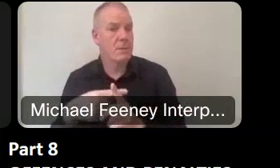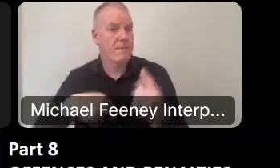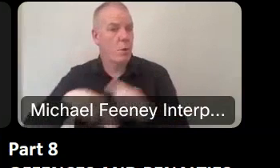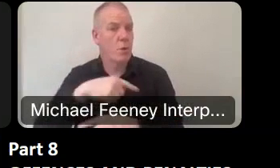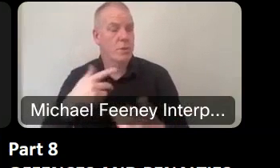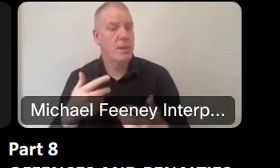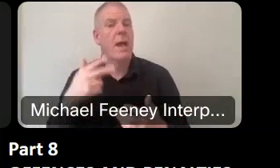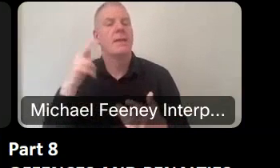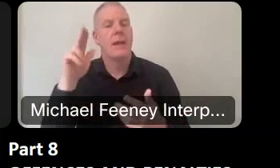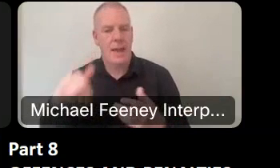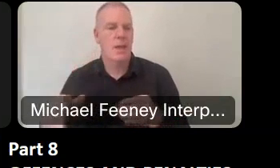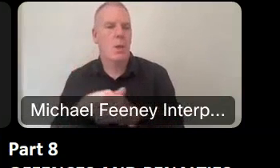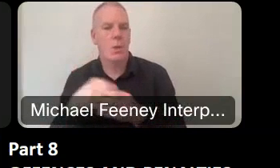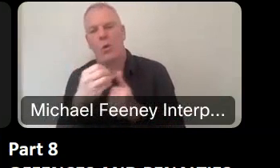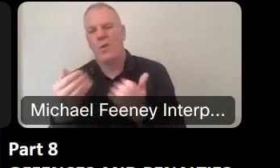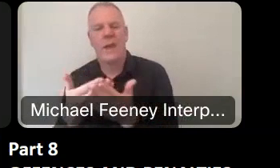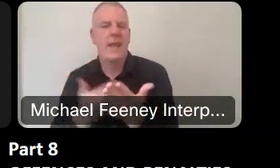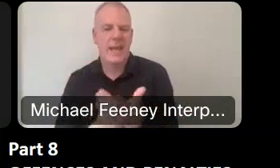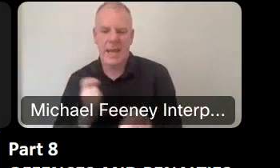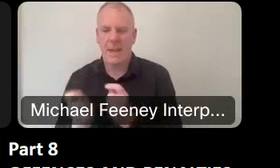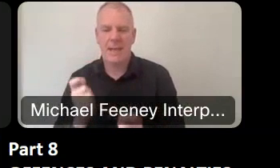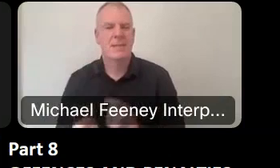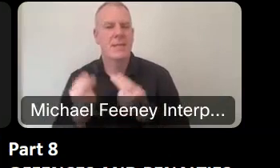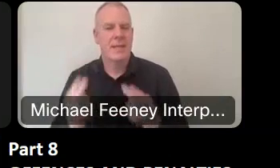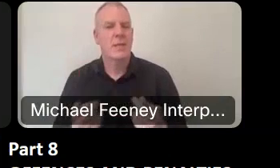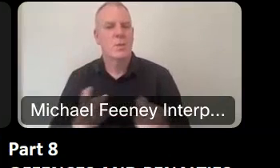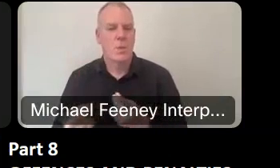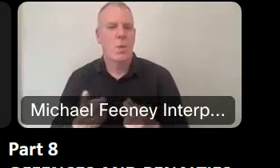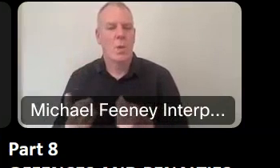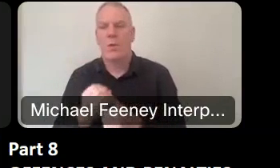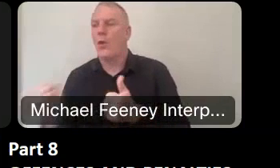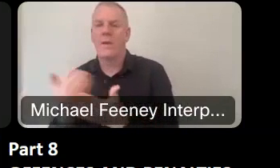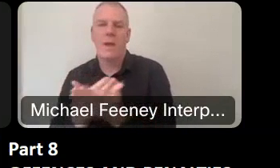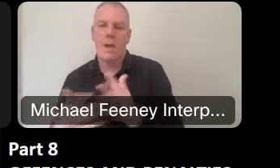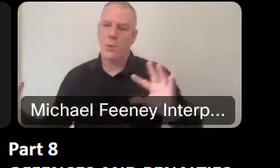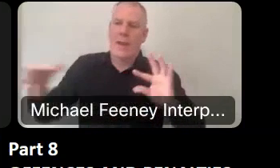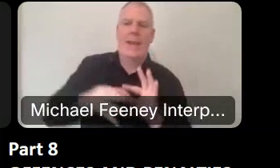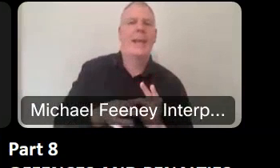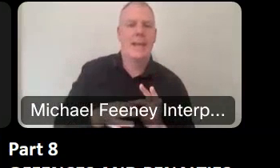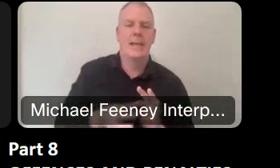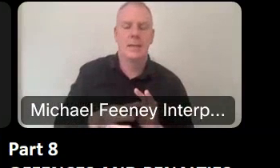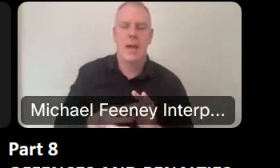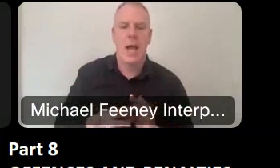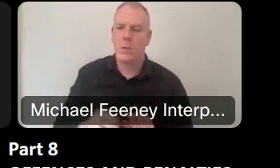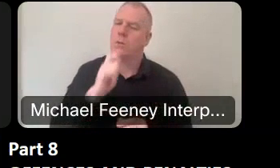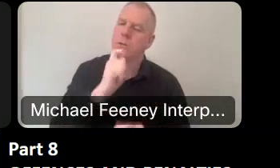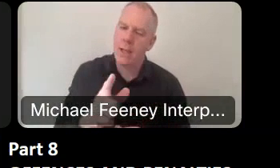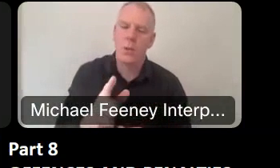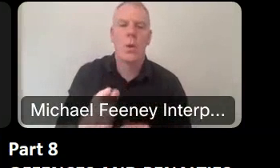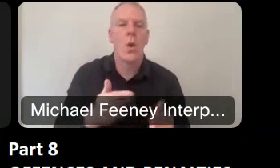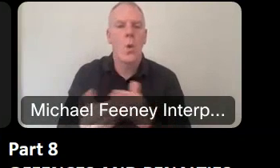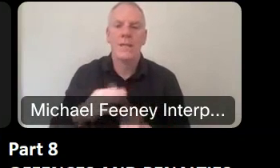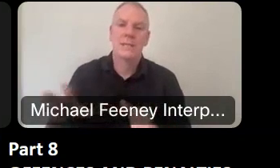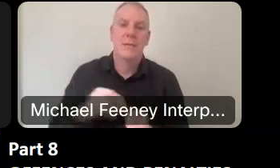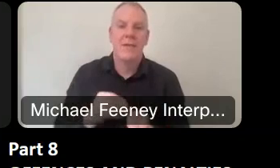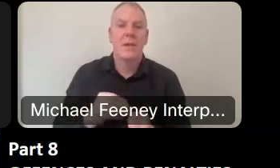And it captures some of the other legal amendments that are being made to other legislation, and I will highlight the ones in particular in